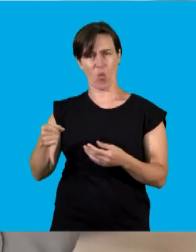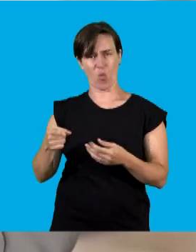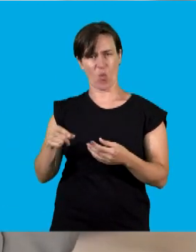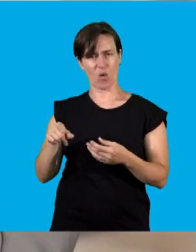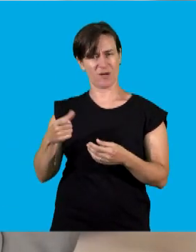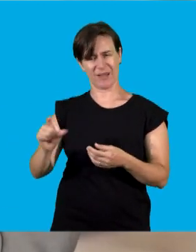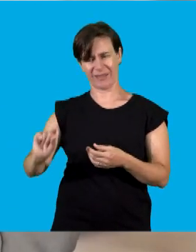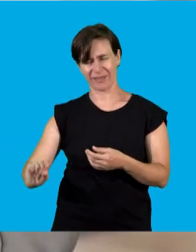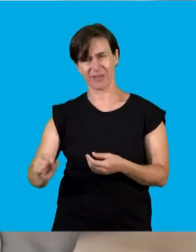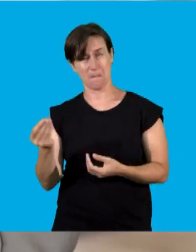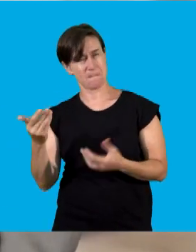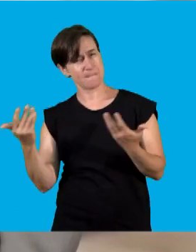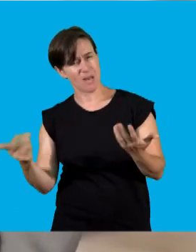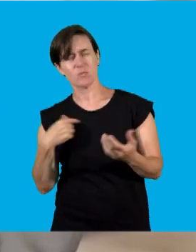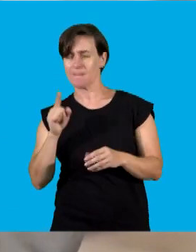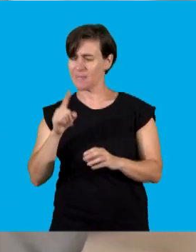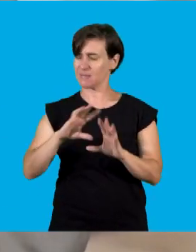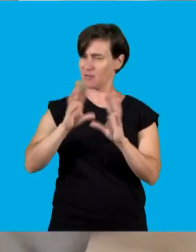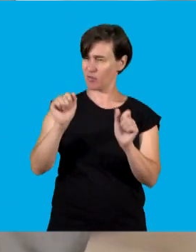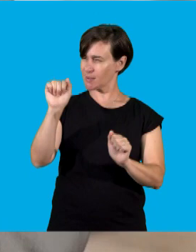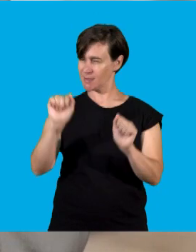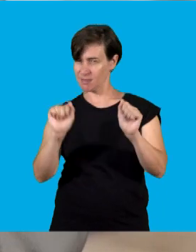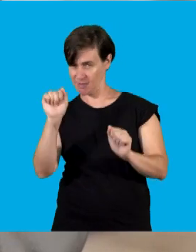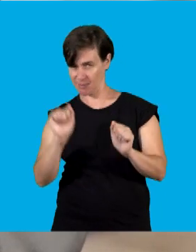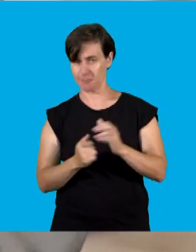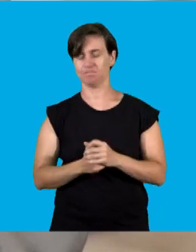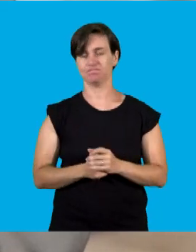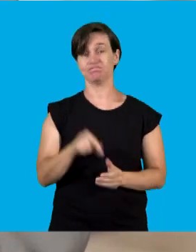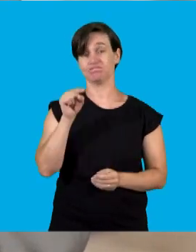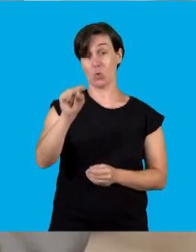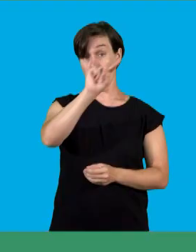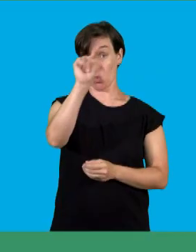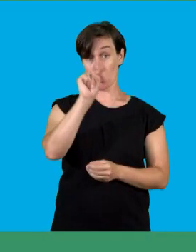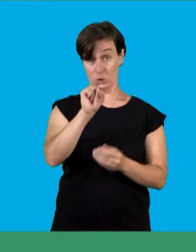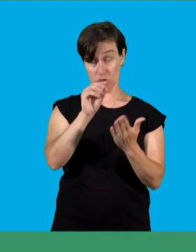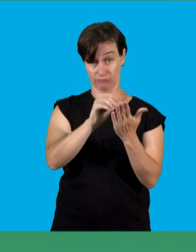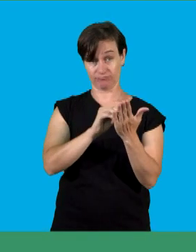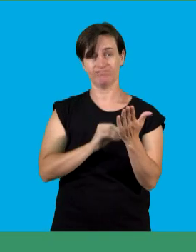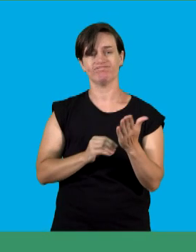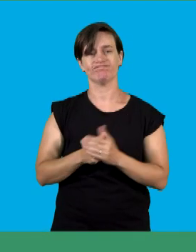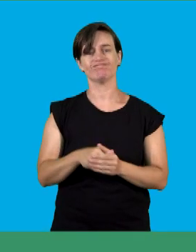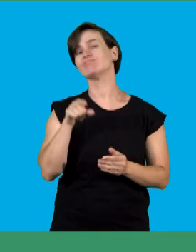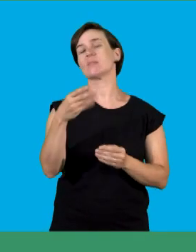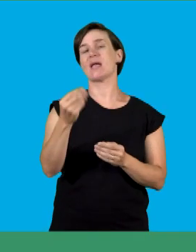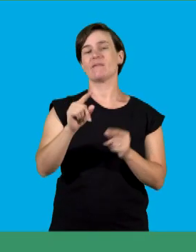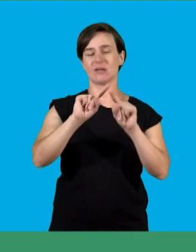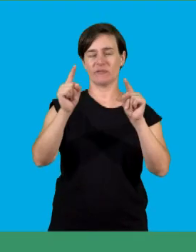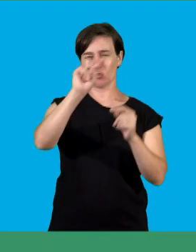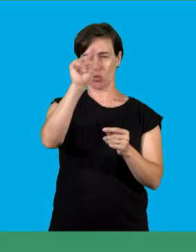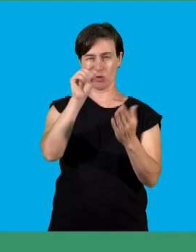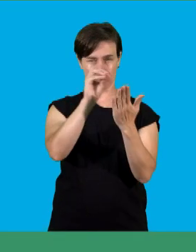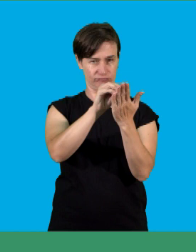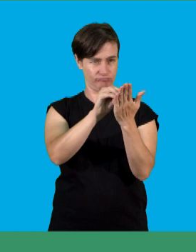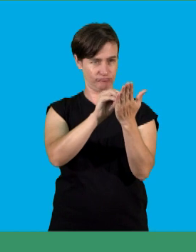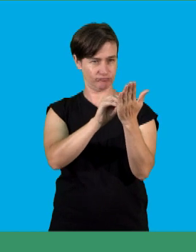you need to gauge or to assess. A questionnaire consists of a series of questions that